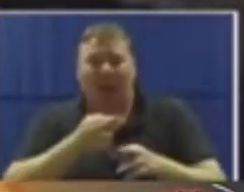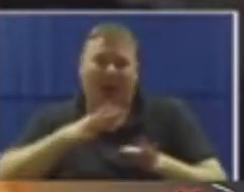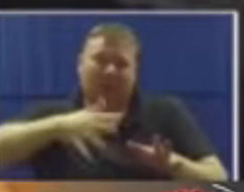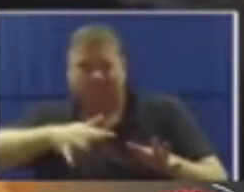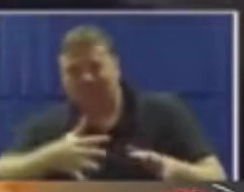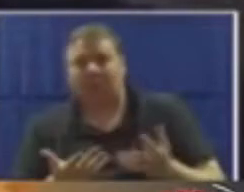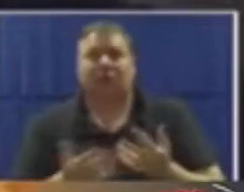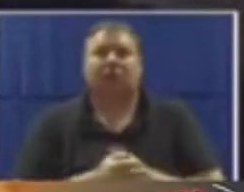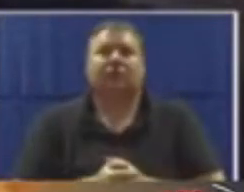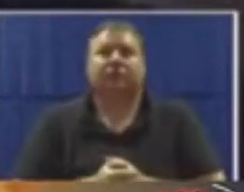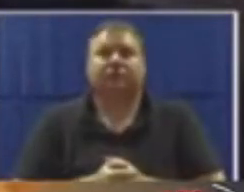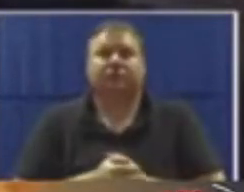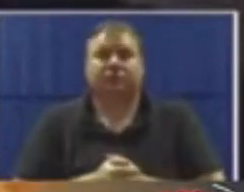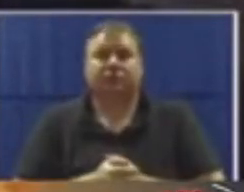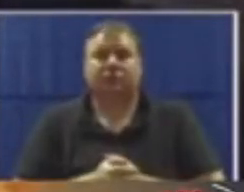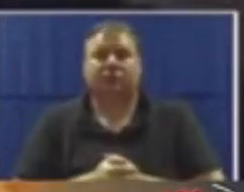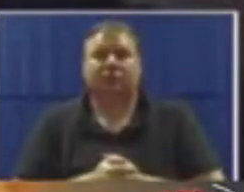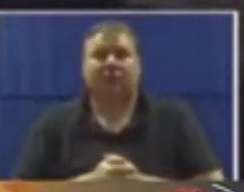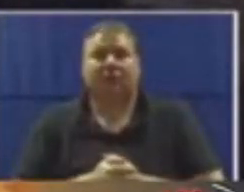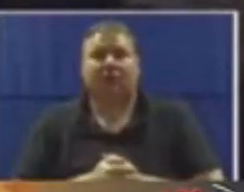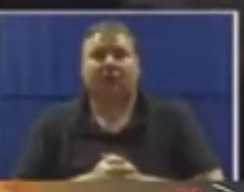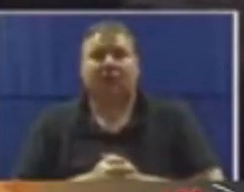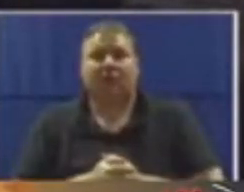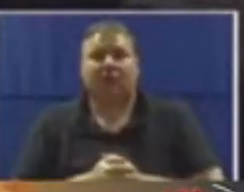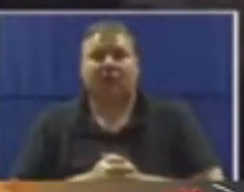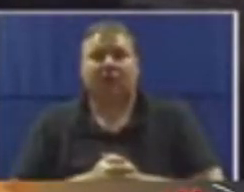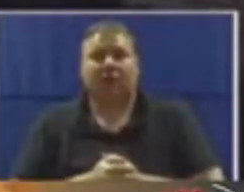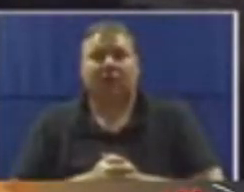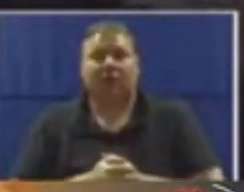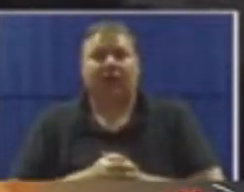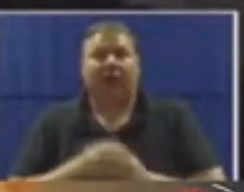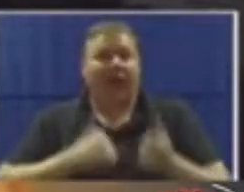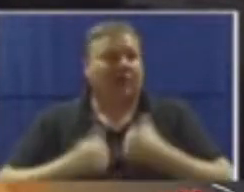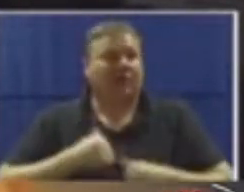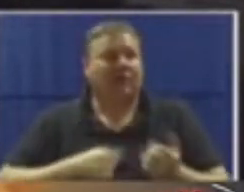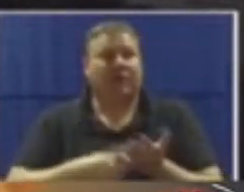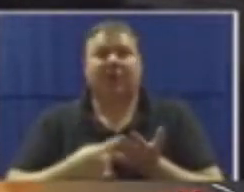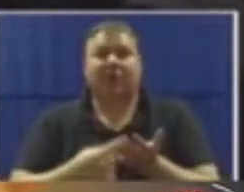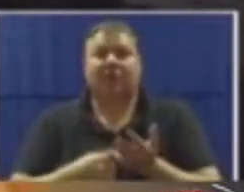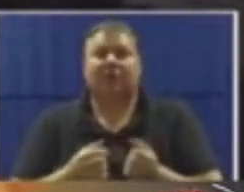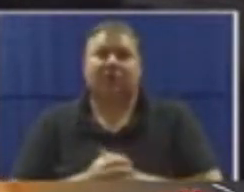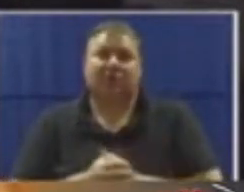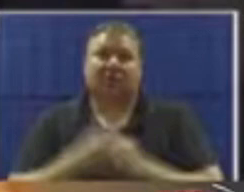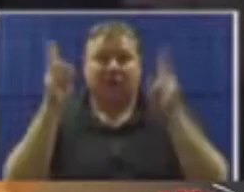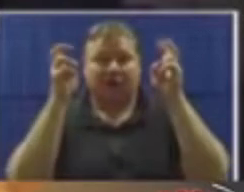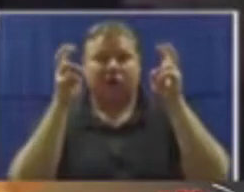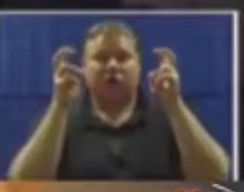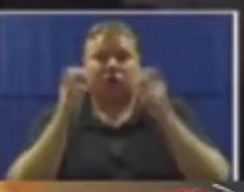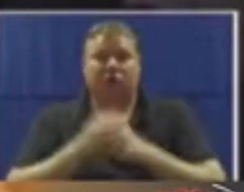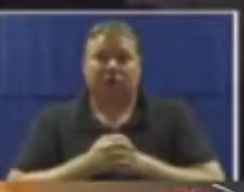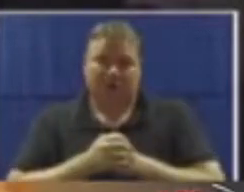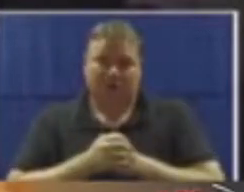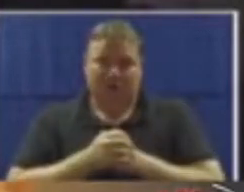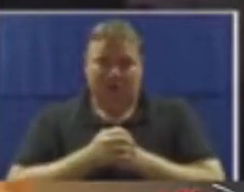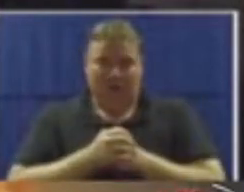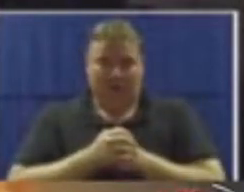the past that we should bring back the whole question of interpellations. Interpellations are very nice, active debates where we debate these issues with one another. And I